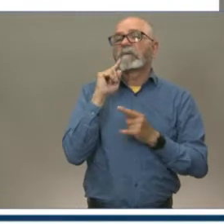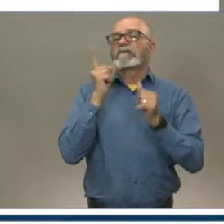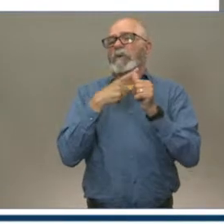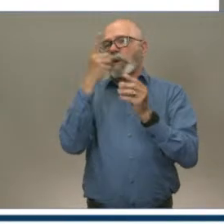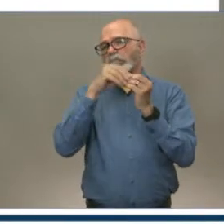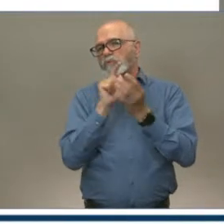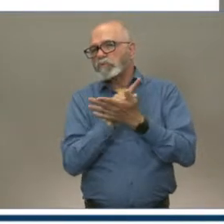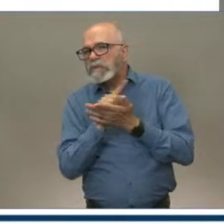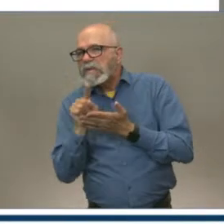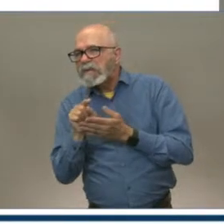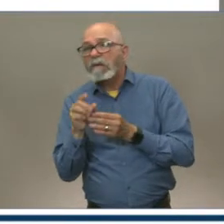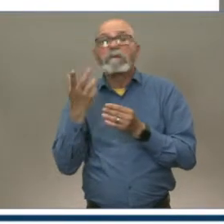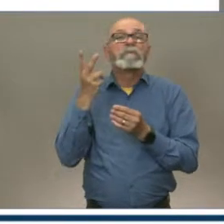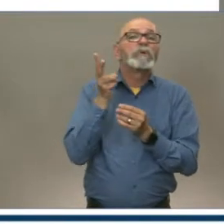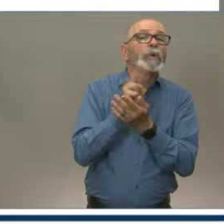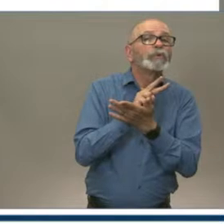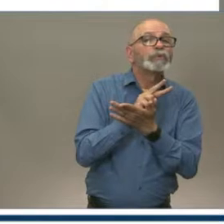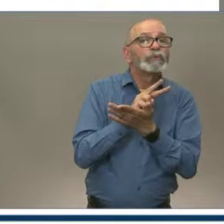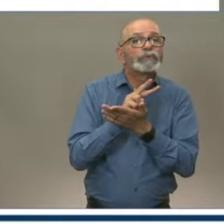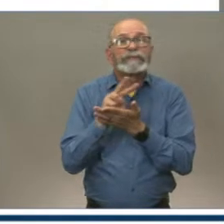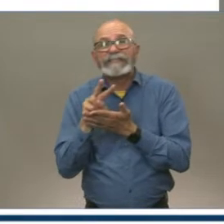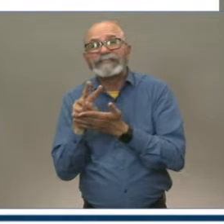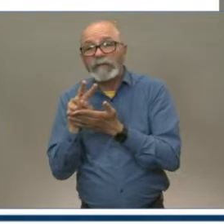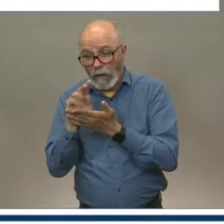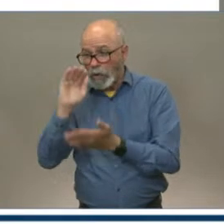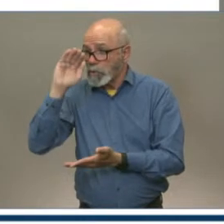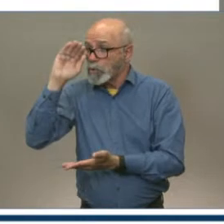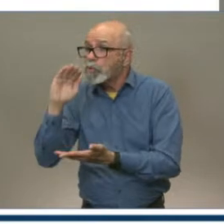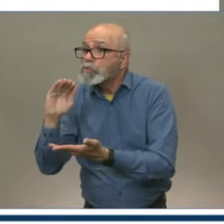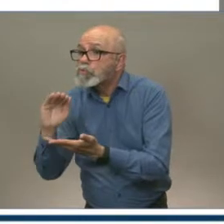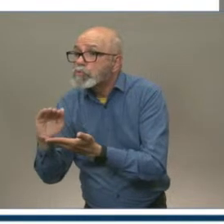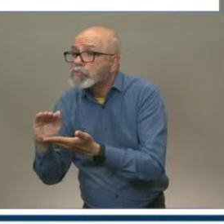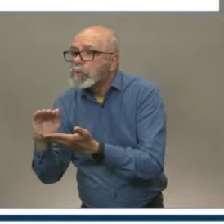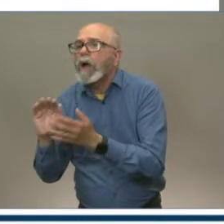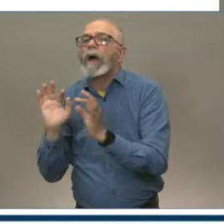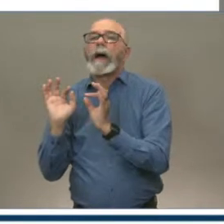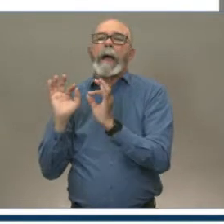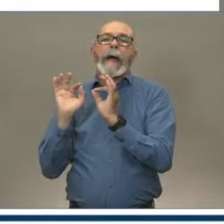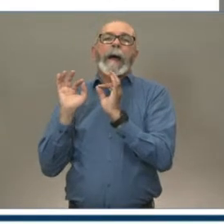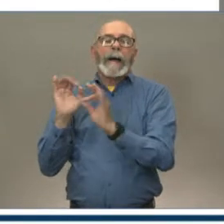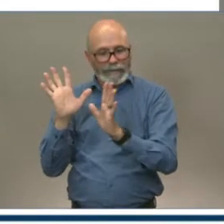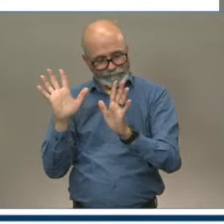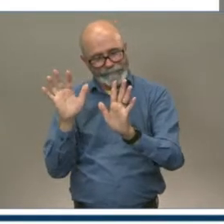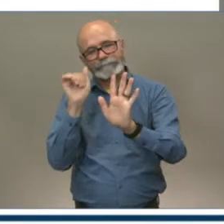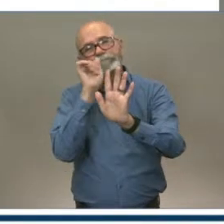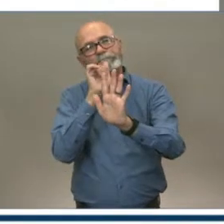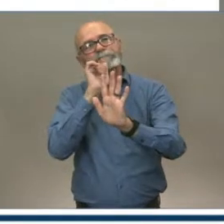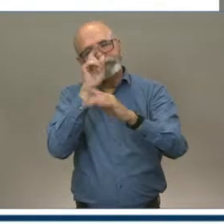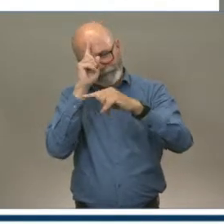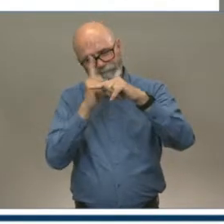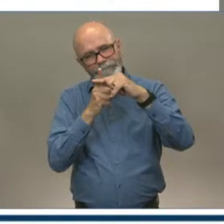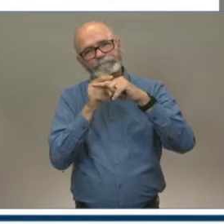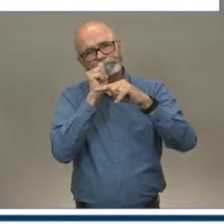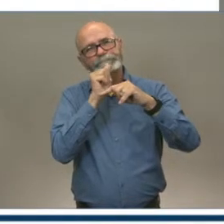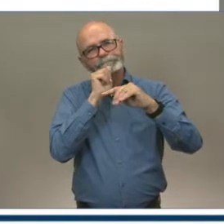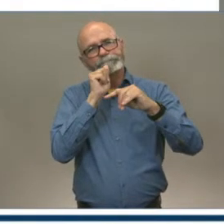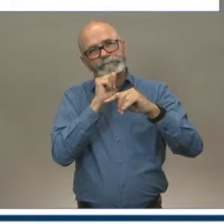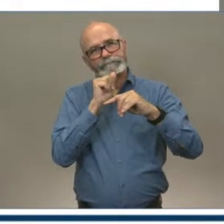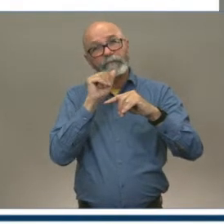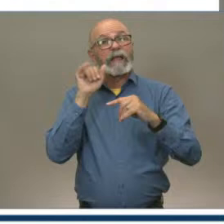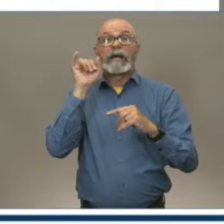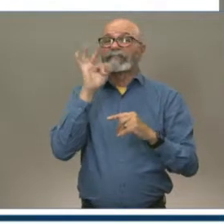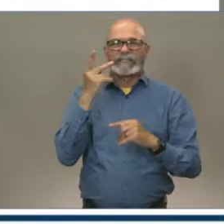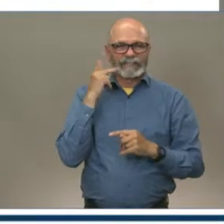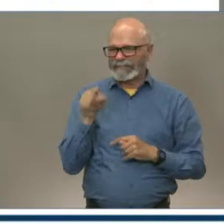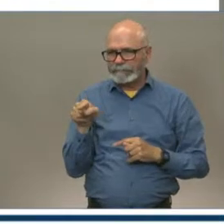really see the full effect. So we have to have some patience. At the same time, we need to be careful if we're seeing the trends,